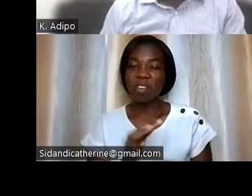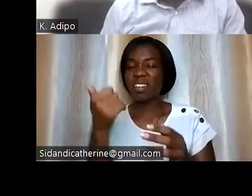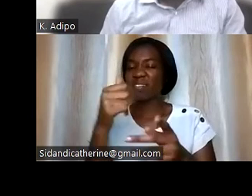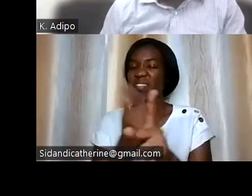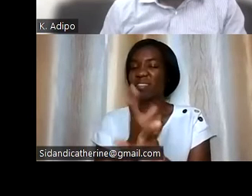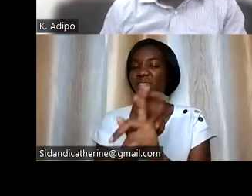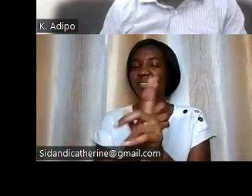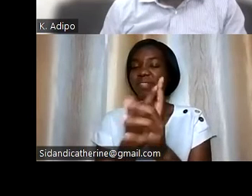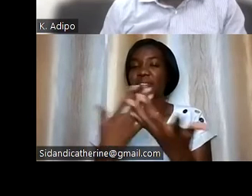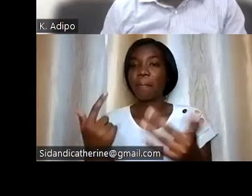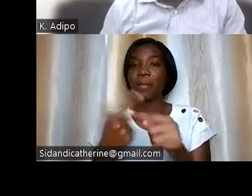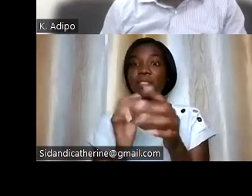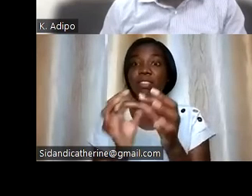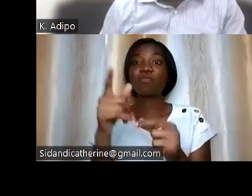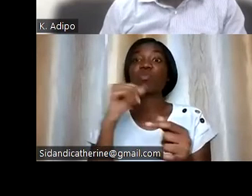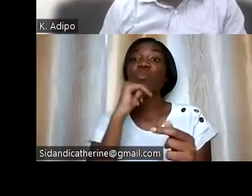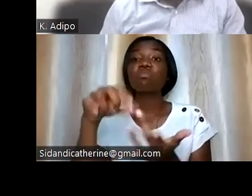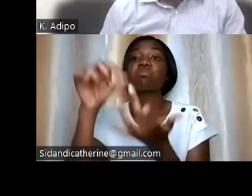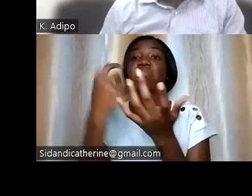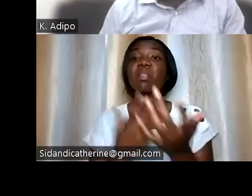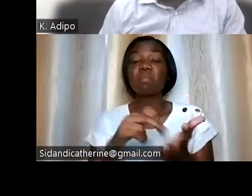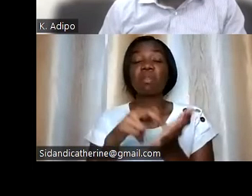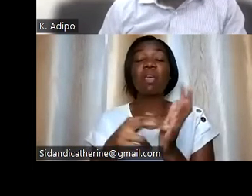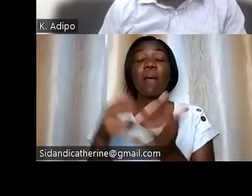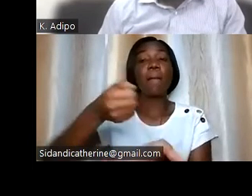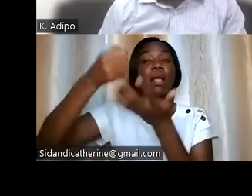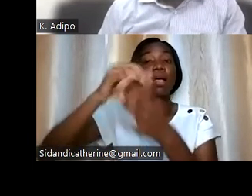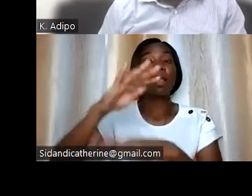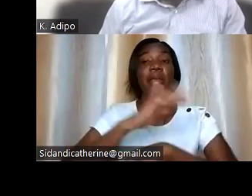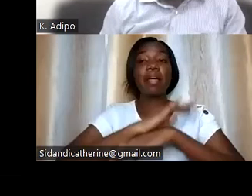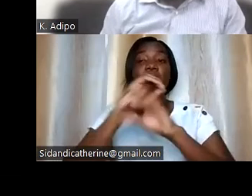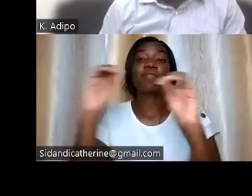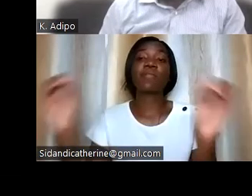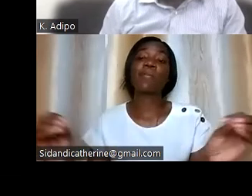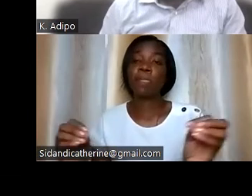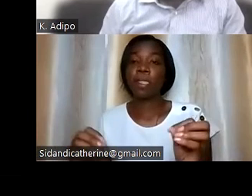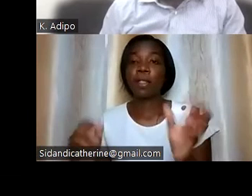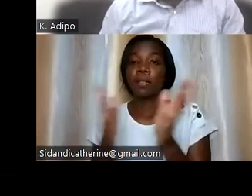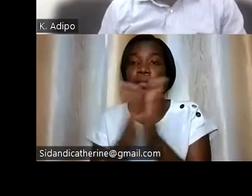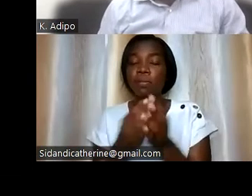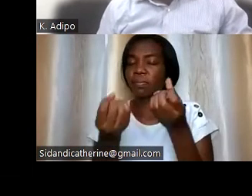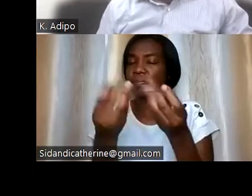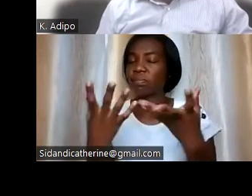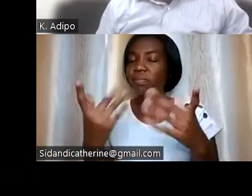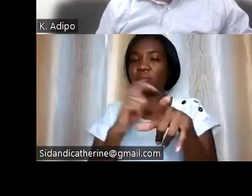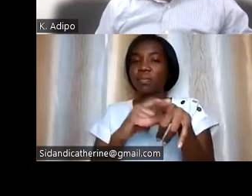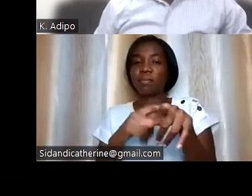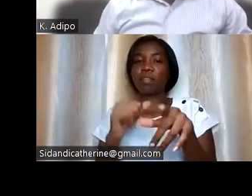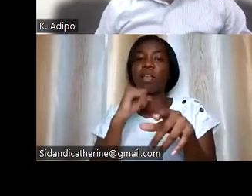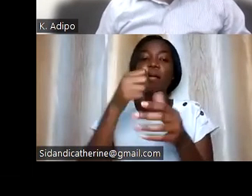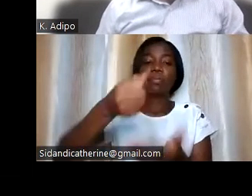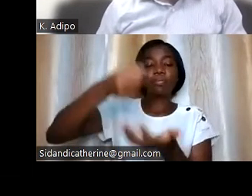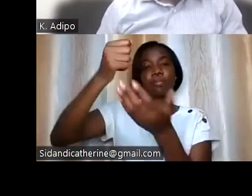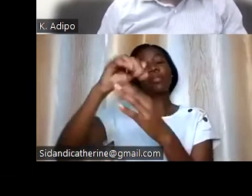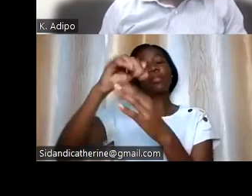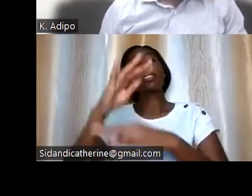prioritize us. You never budget enough. For example, you may not, most of you don't budget enough recruitment costs, and you don't